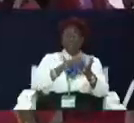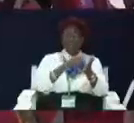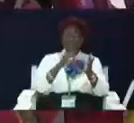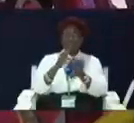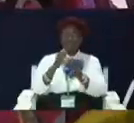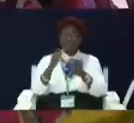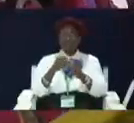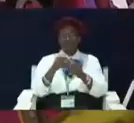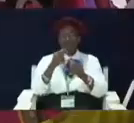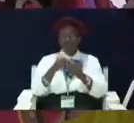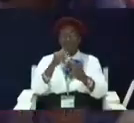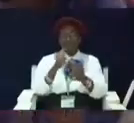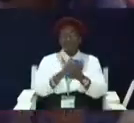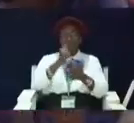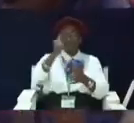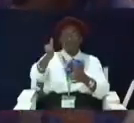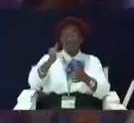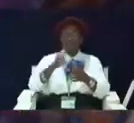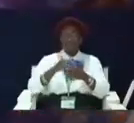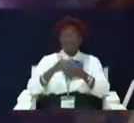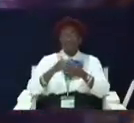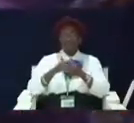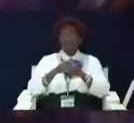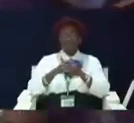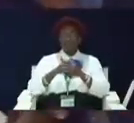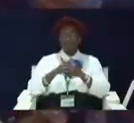Amen. Oh, ní rí wọn mọ́ o.